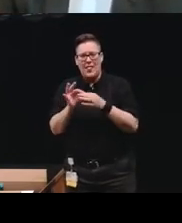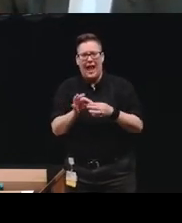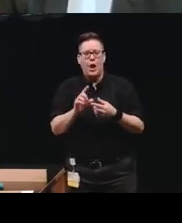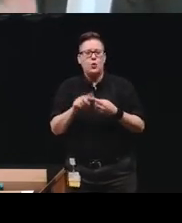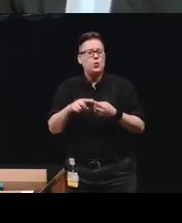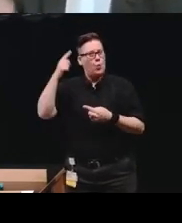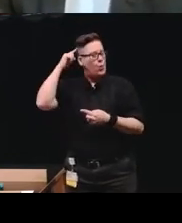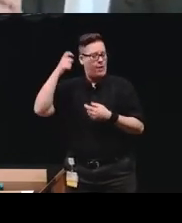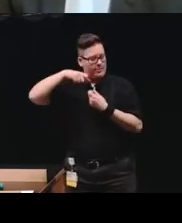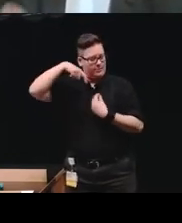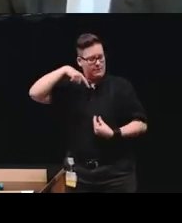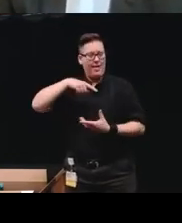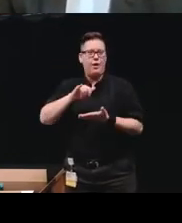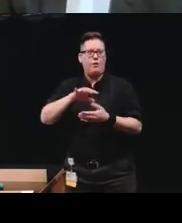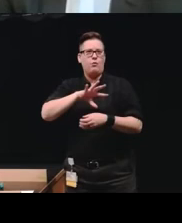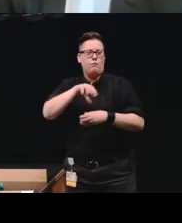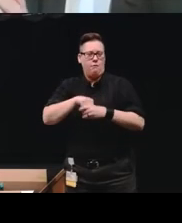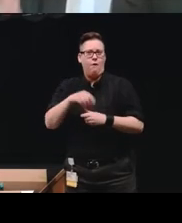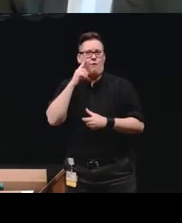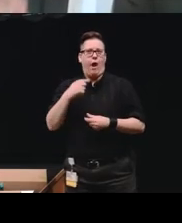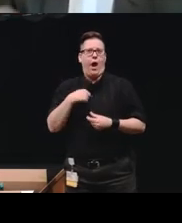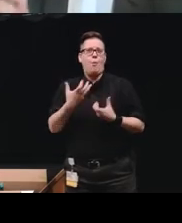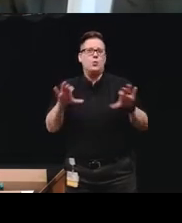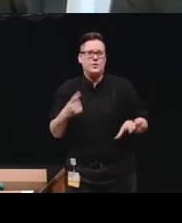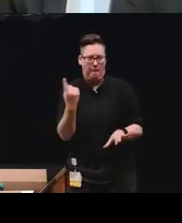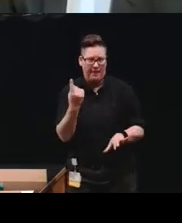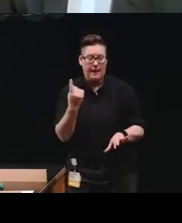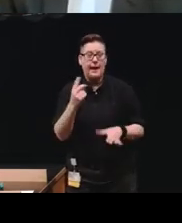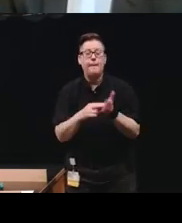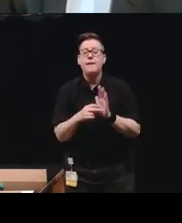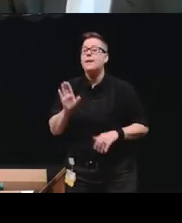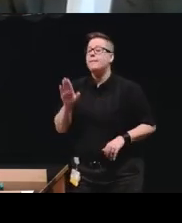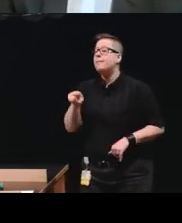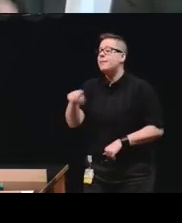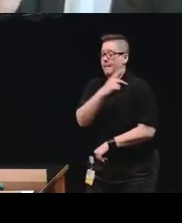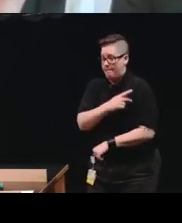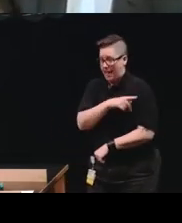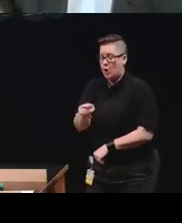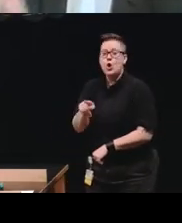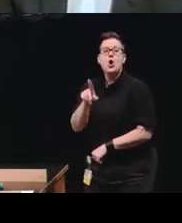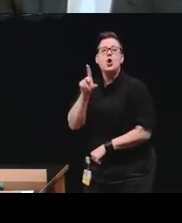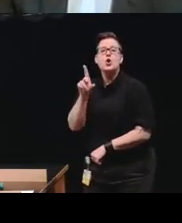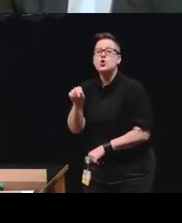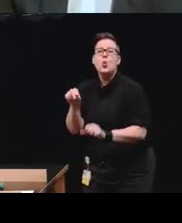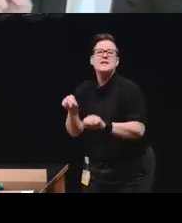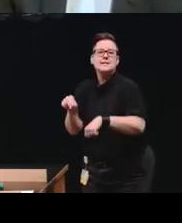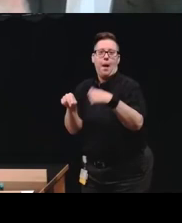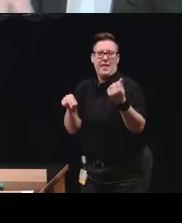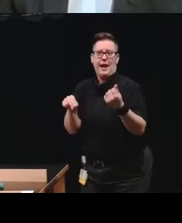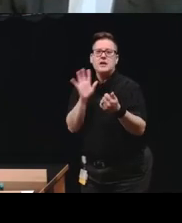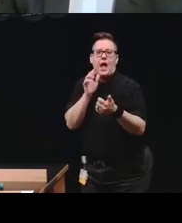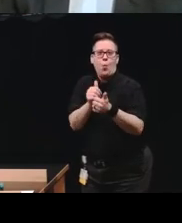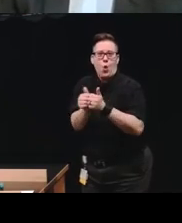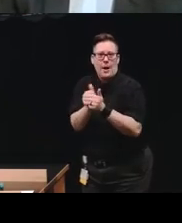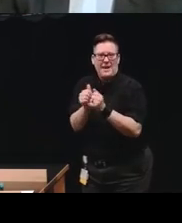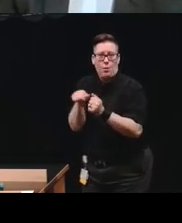pathways. What that means is if you ask the patient to engage in another competing